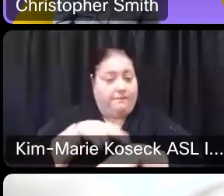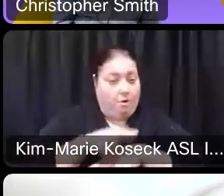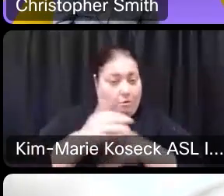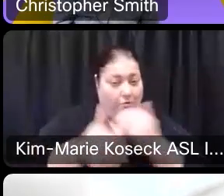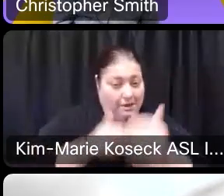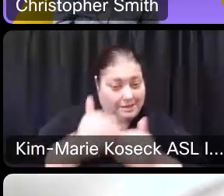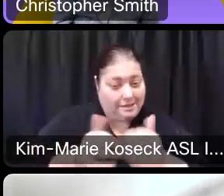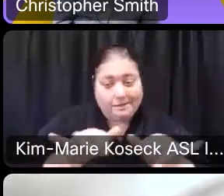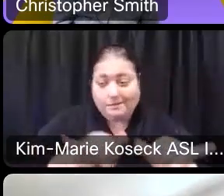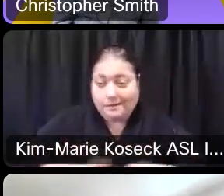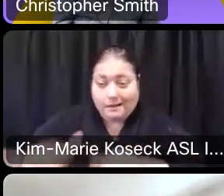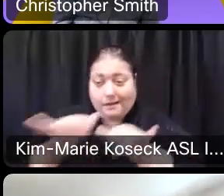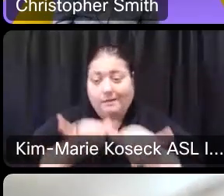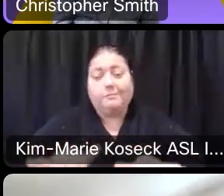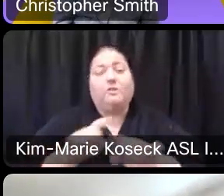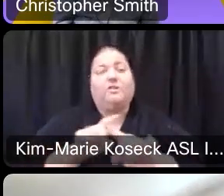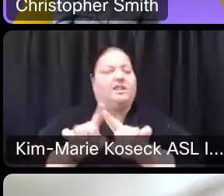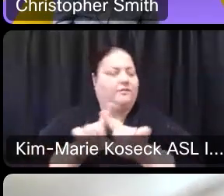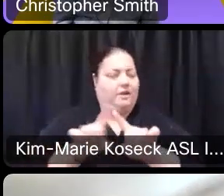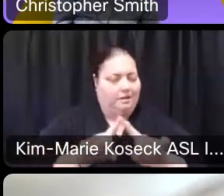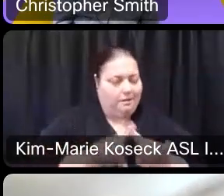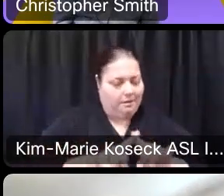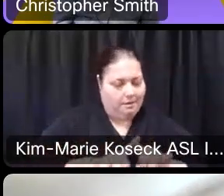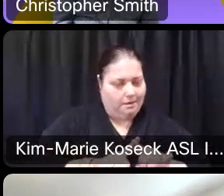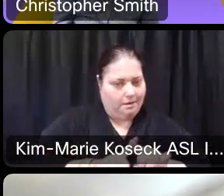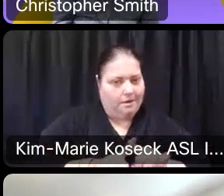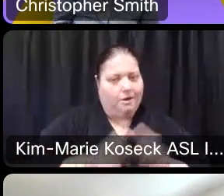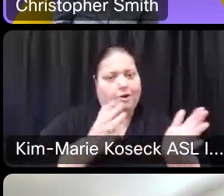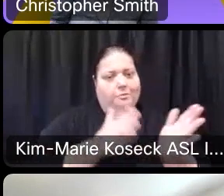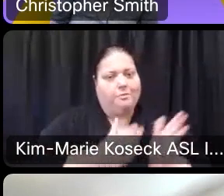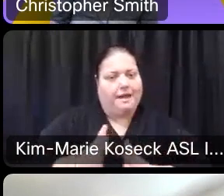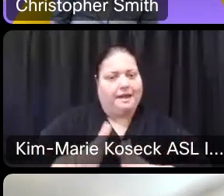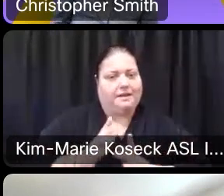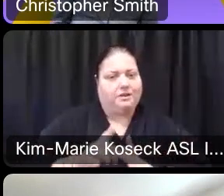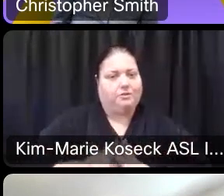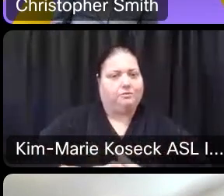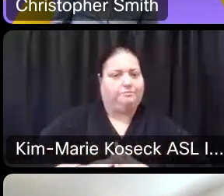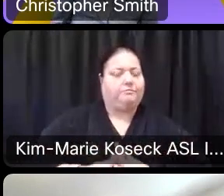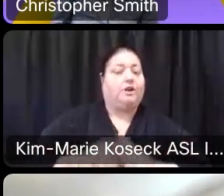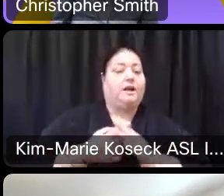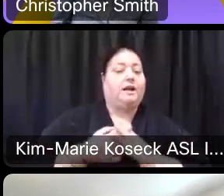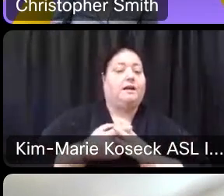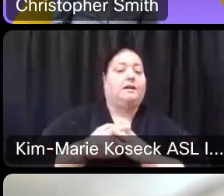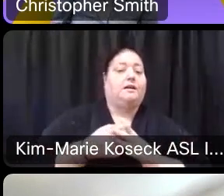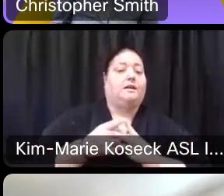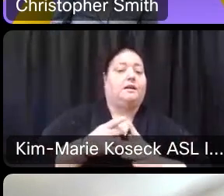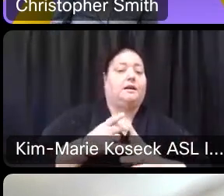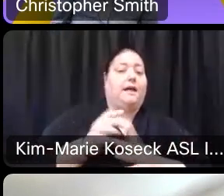be the same or different? And are you planning to implement some changes in the